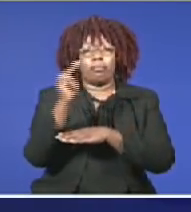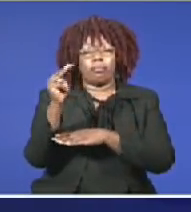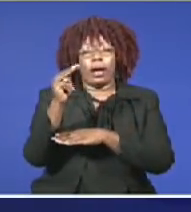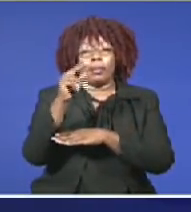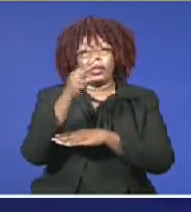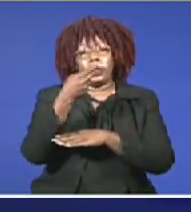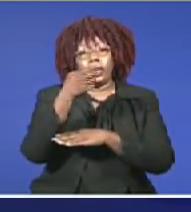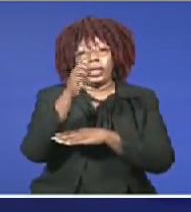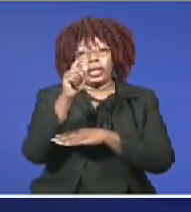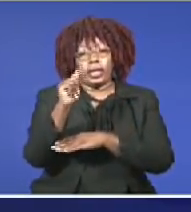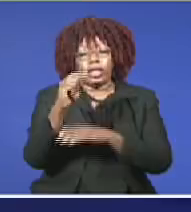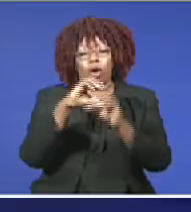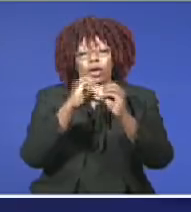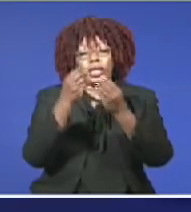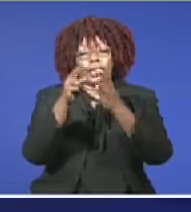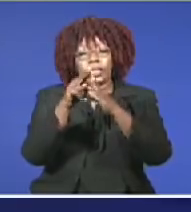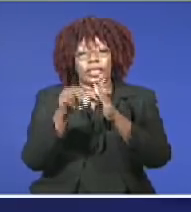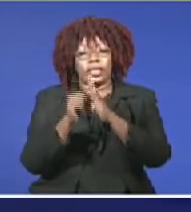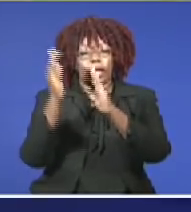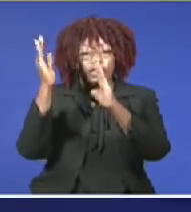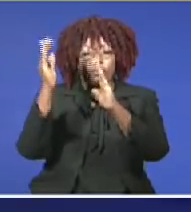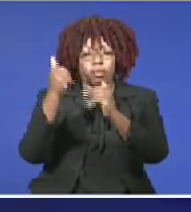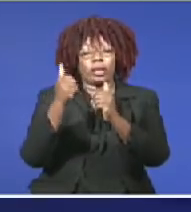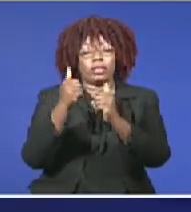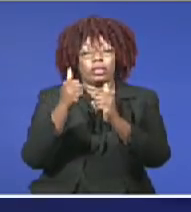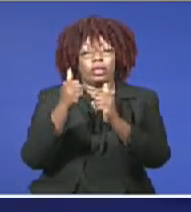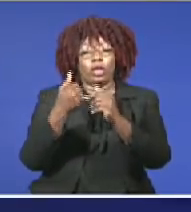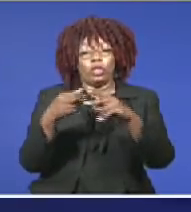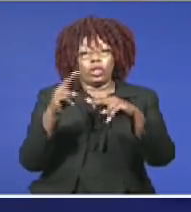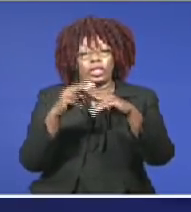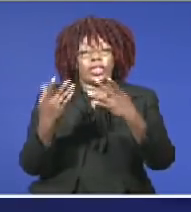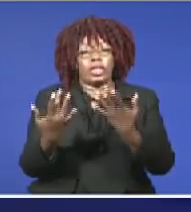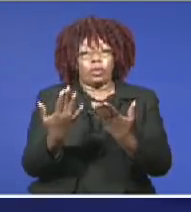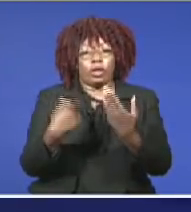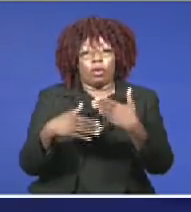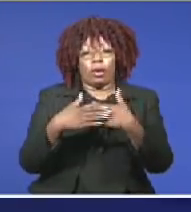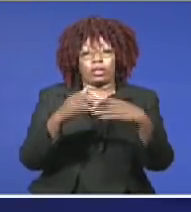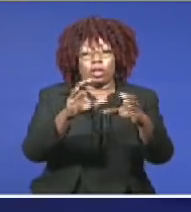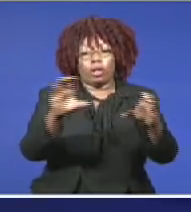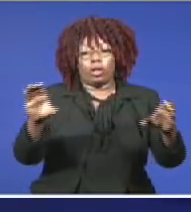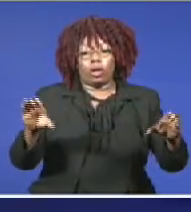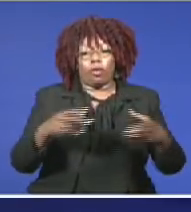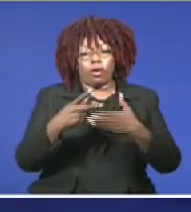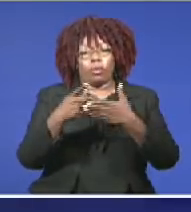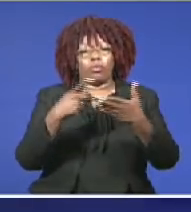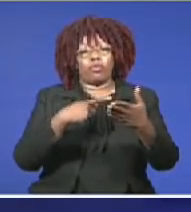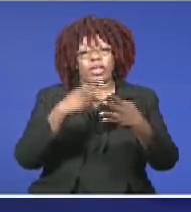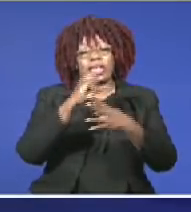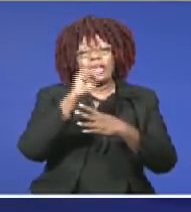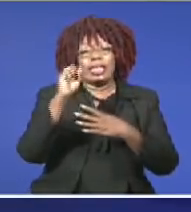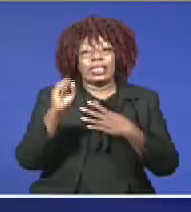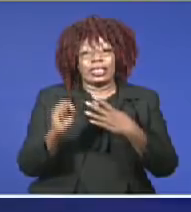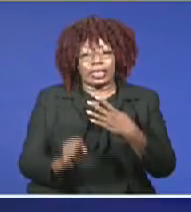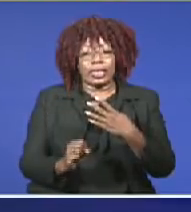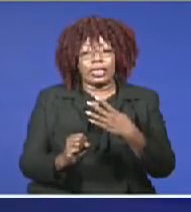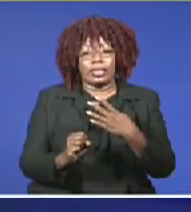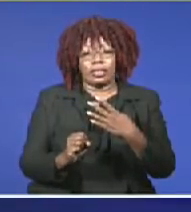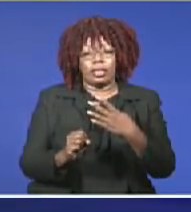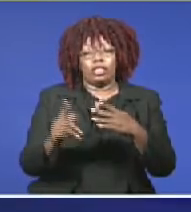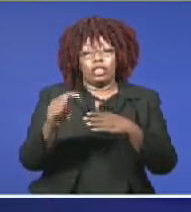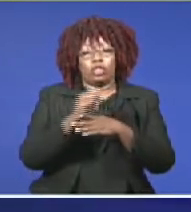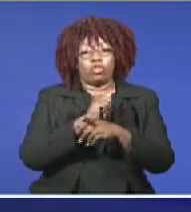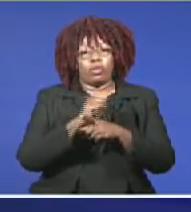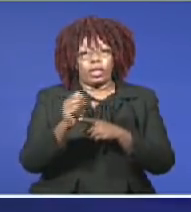basketball organization is expected to turn up the heat when they return to the court for preseason training. Here's Amajal Knowles